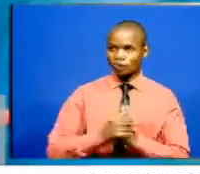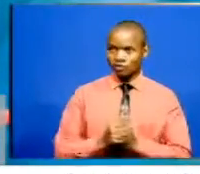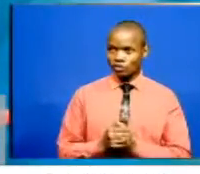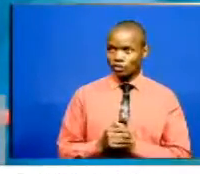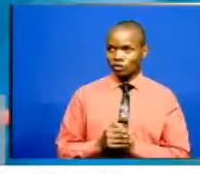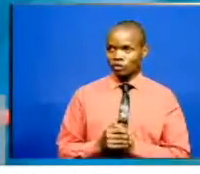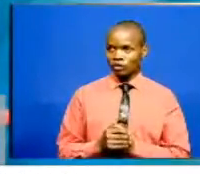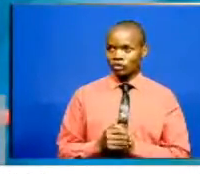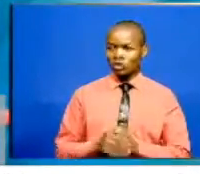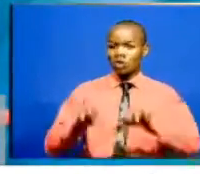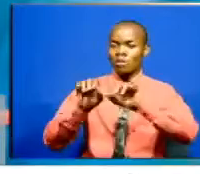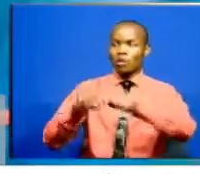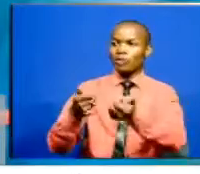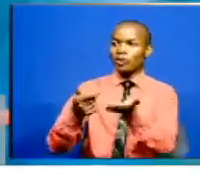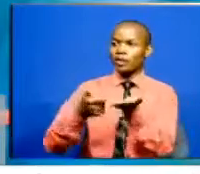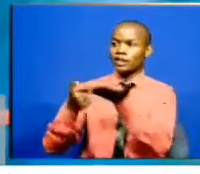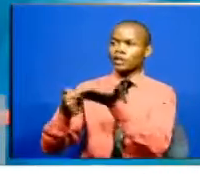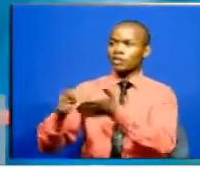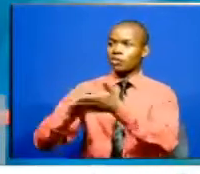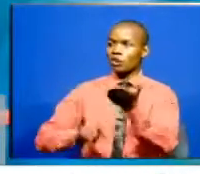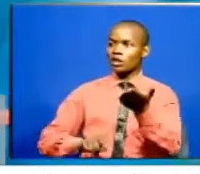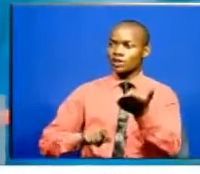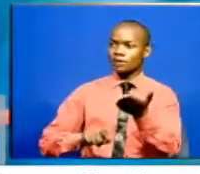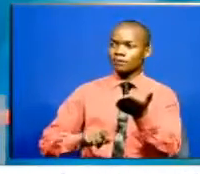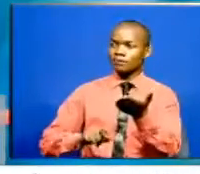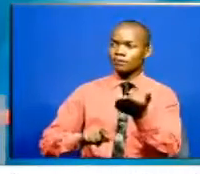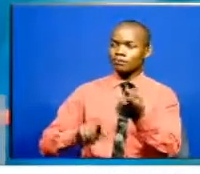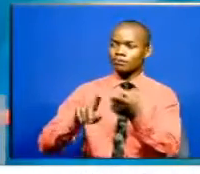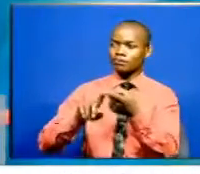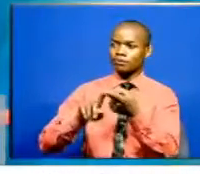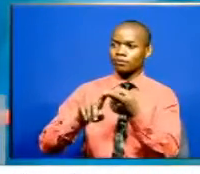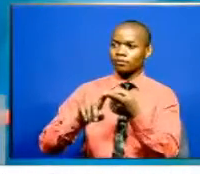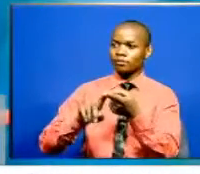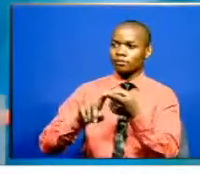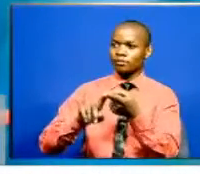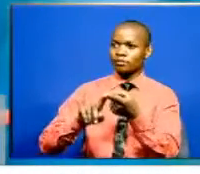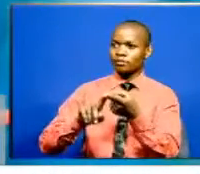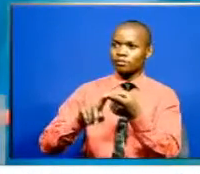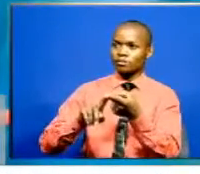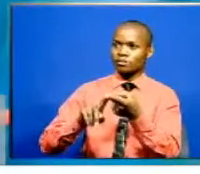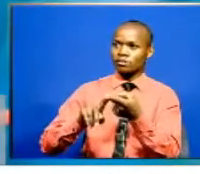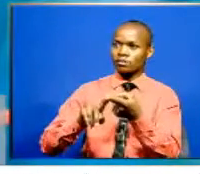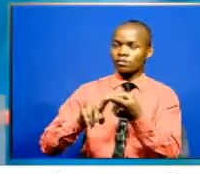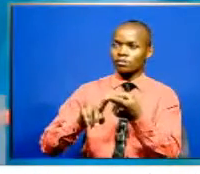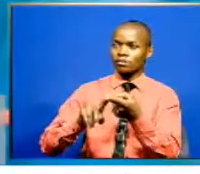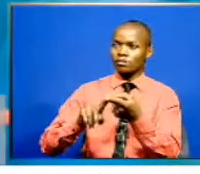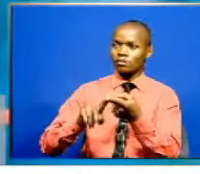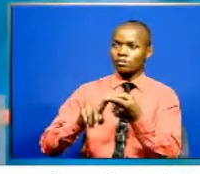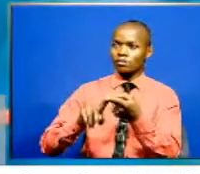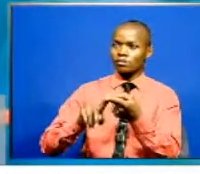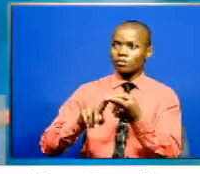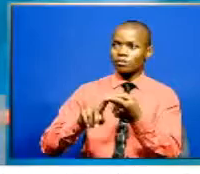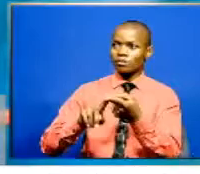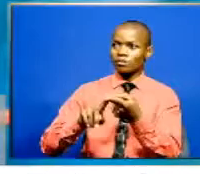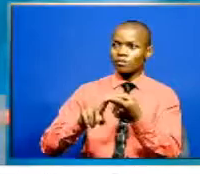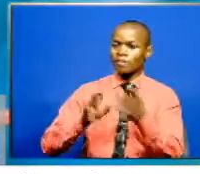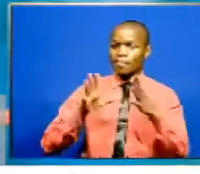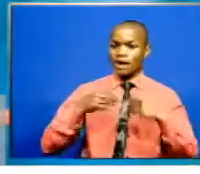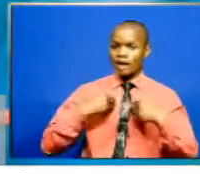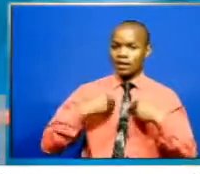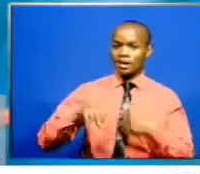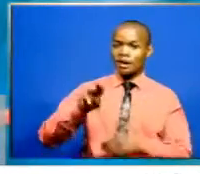address urgent matters, including approving the medium-term